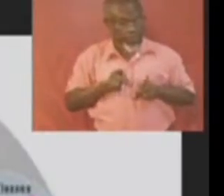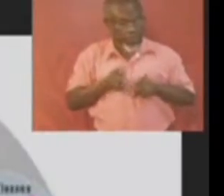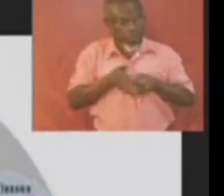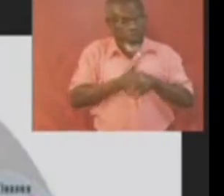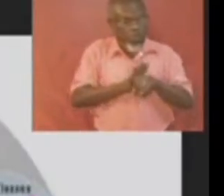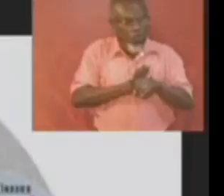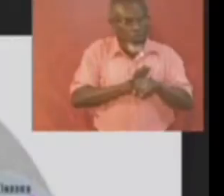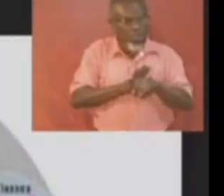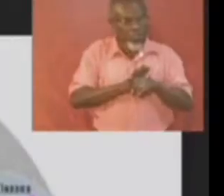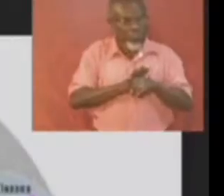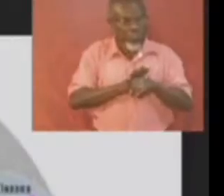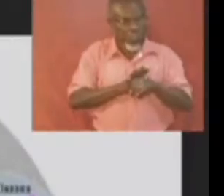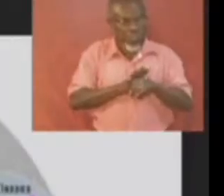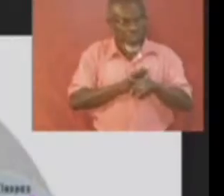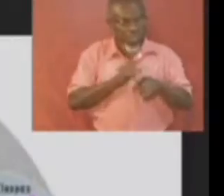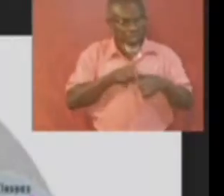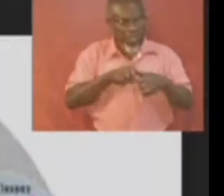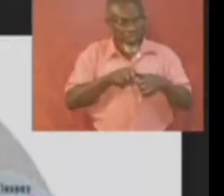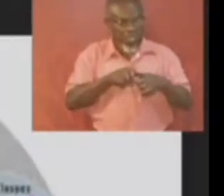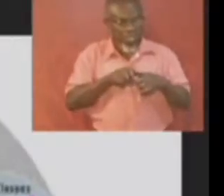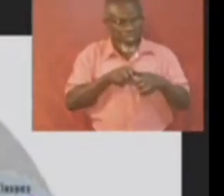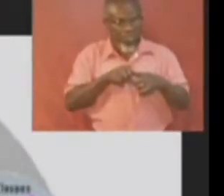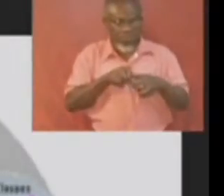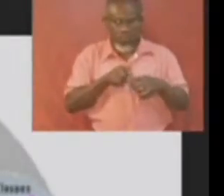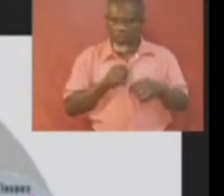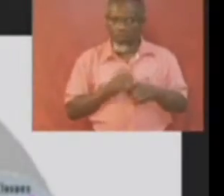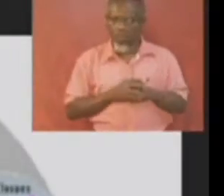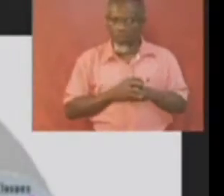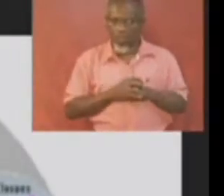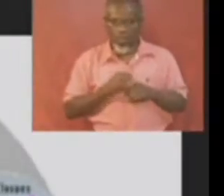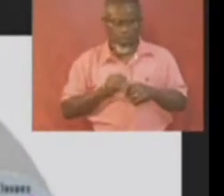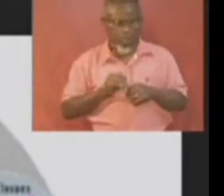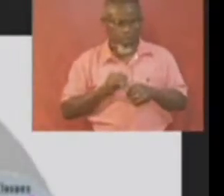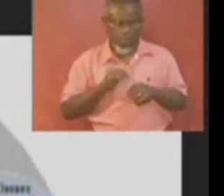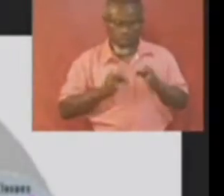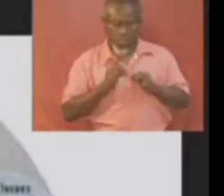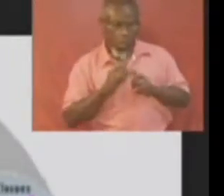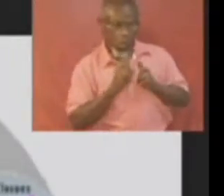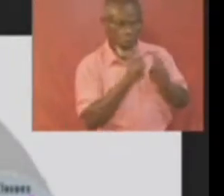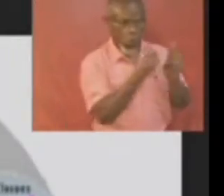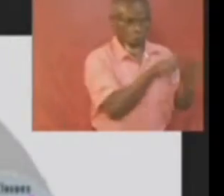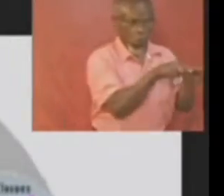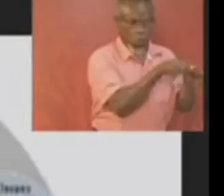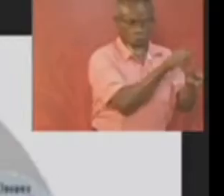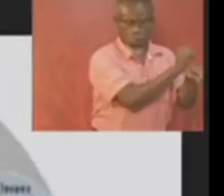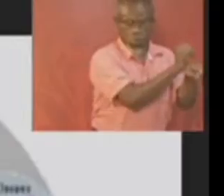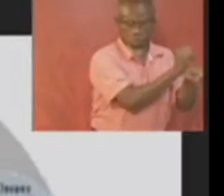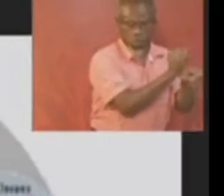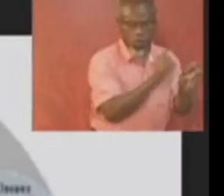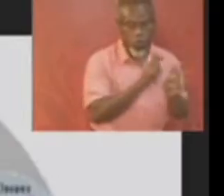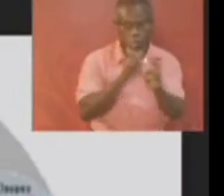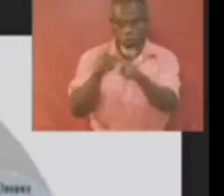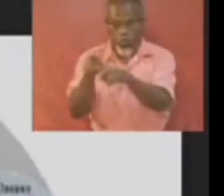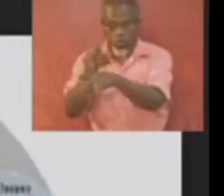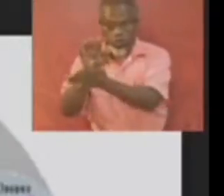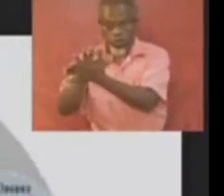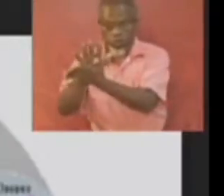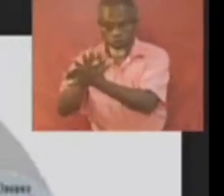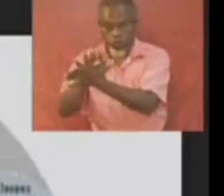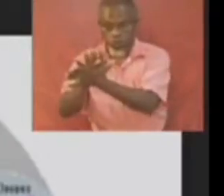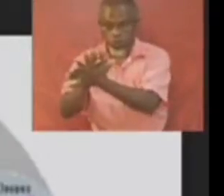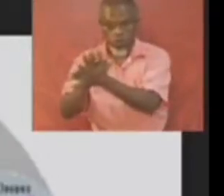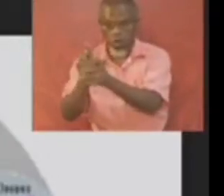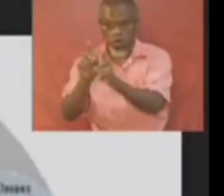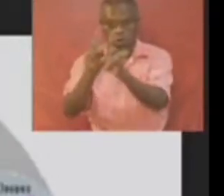up exposing all of the circles to COVID-19 in a very short space of time, just via that primary,